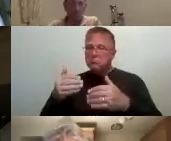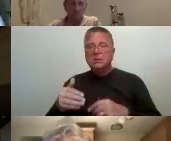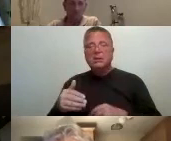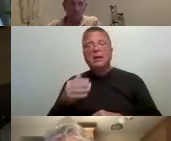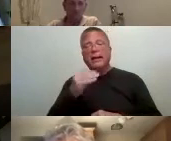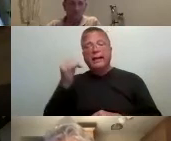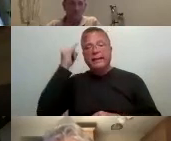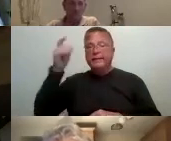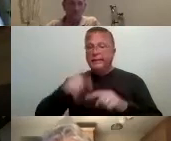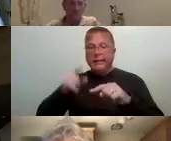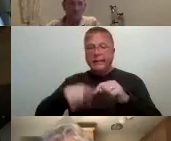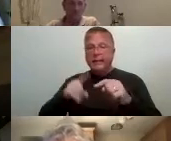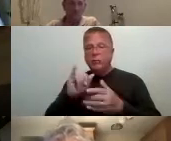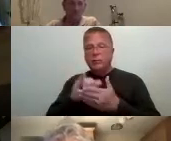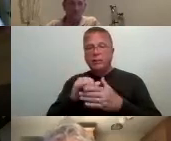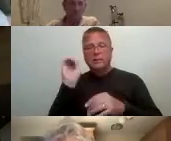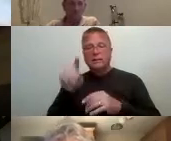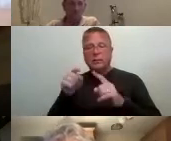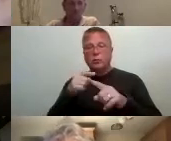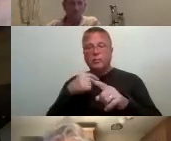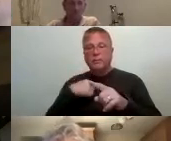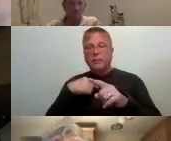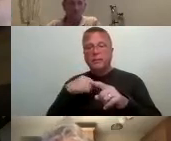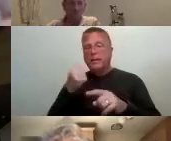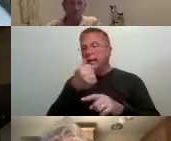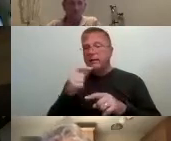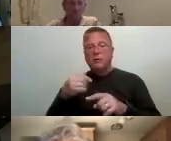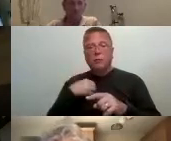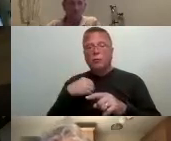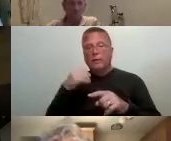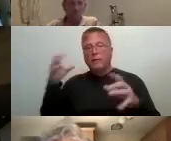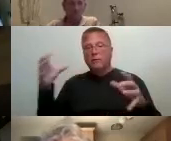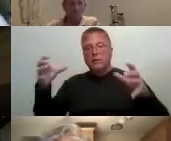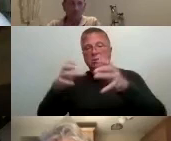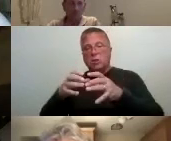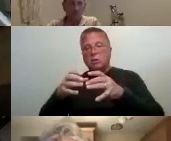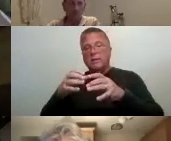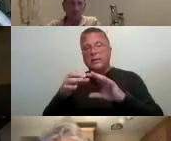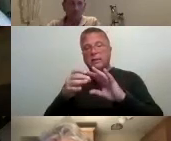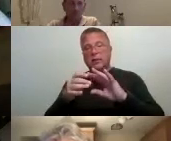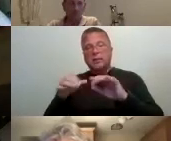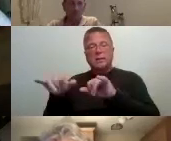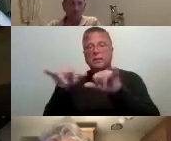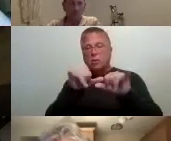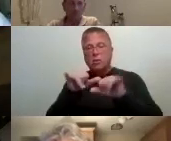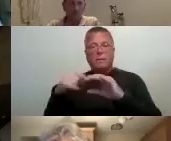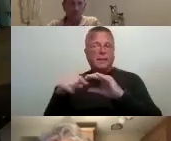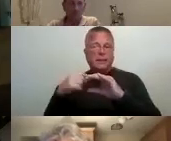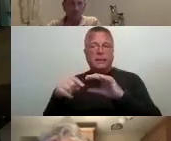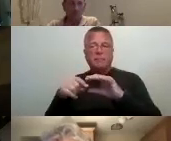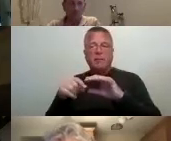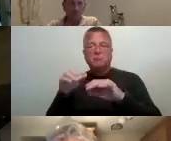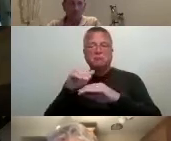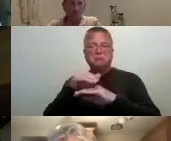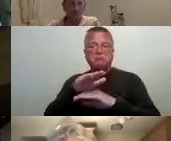you cannot, you can send it to me. You can send it to any of us. We do have a consolidated common email and